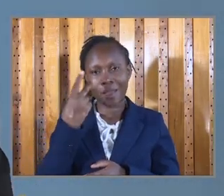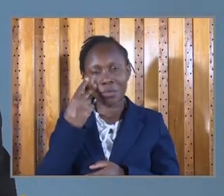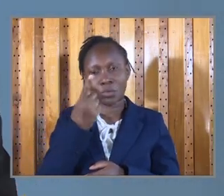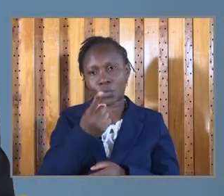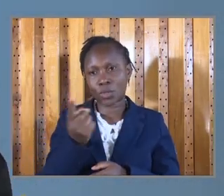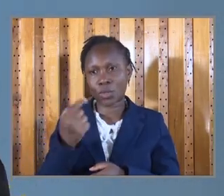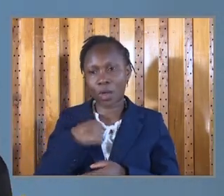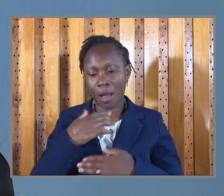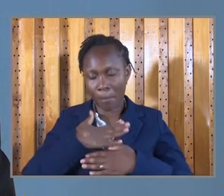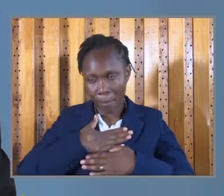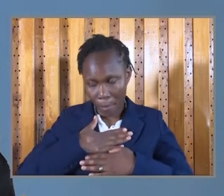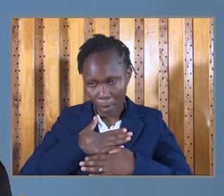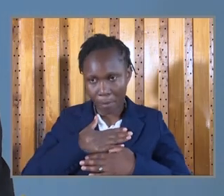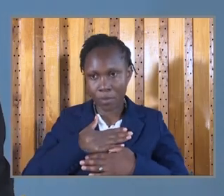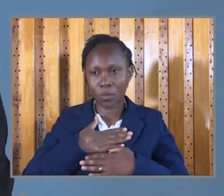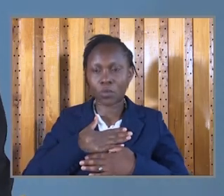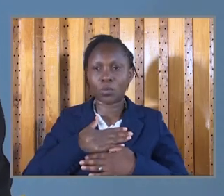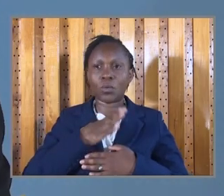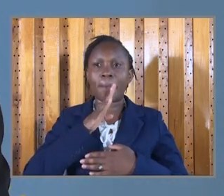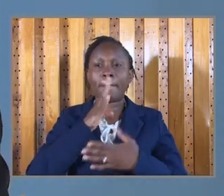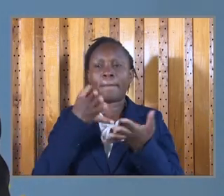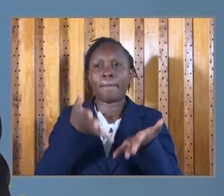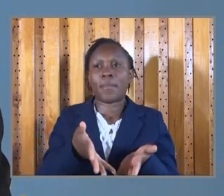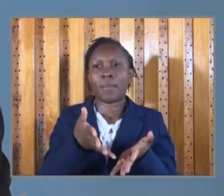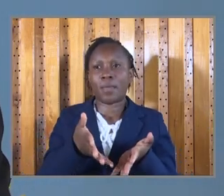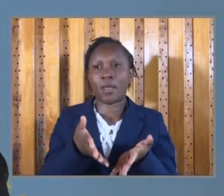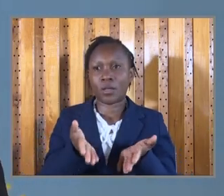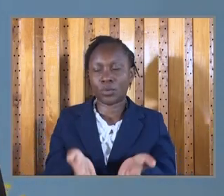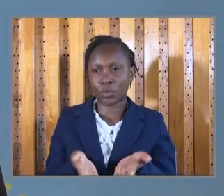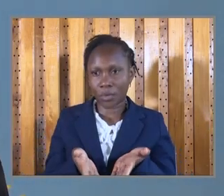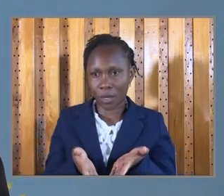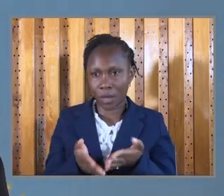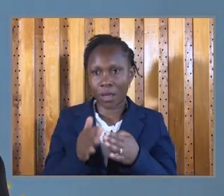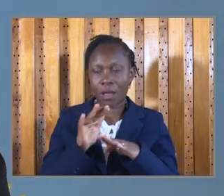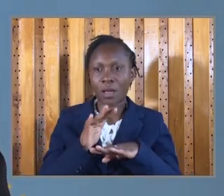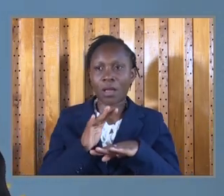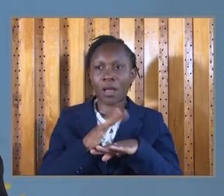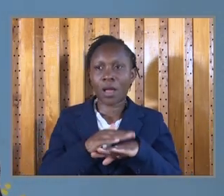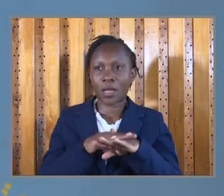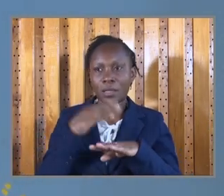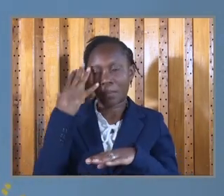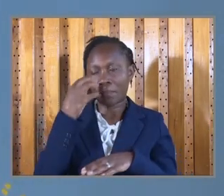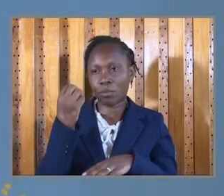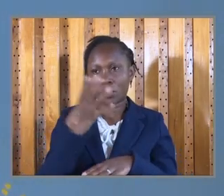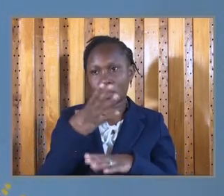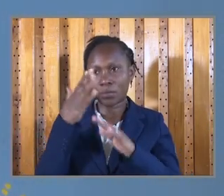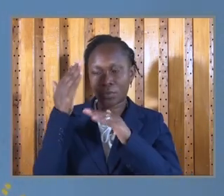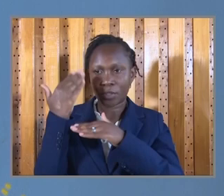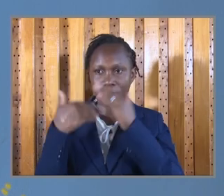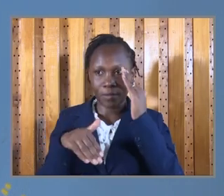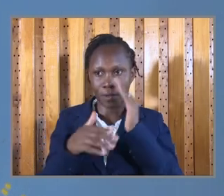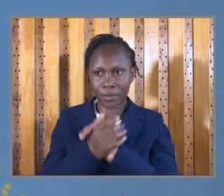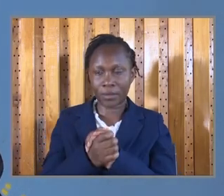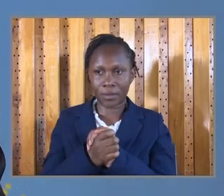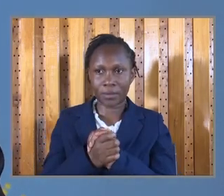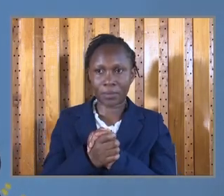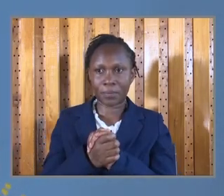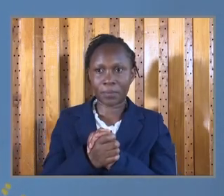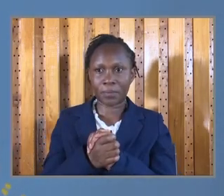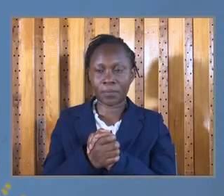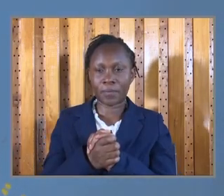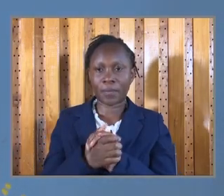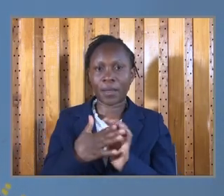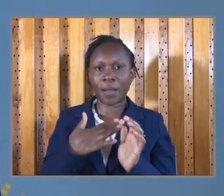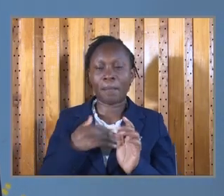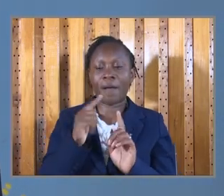honored and privileged to be with you here today at your beautiful university. It is my